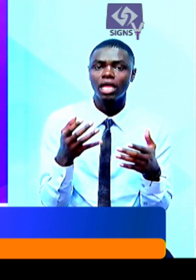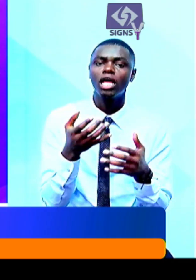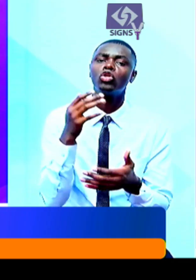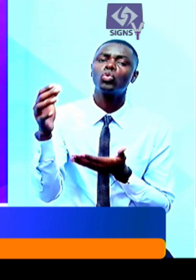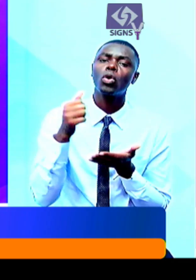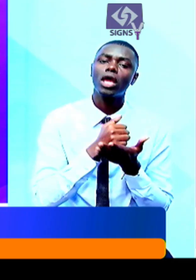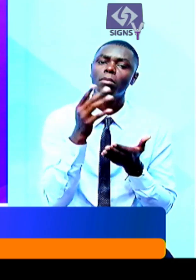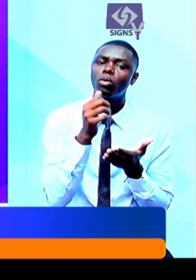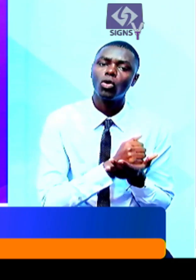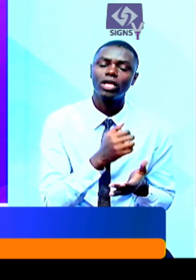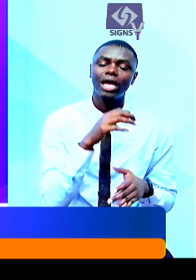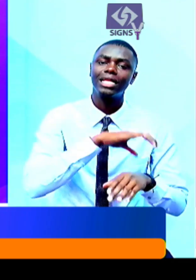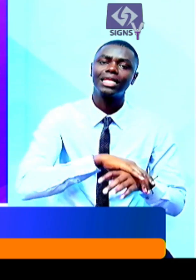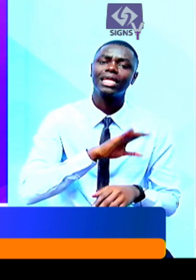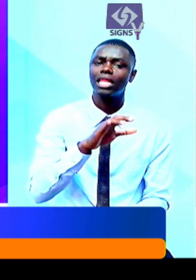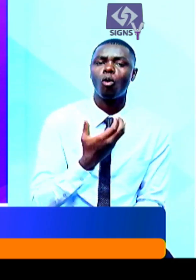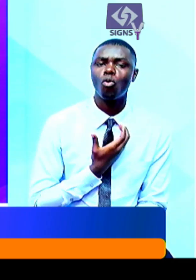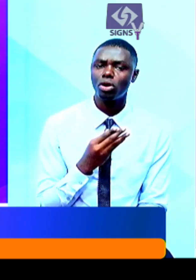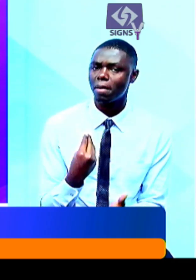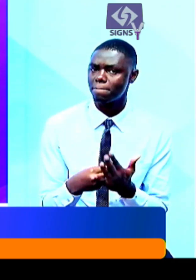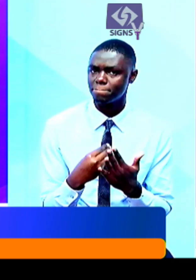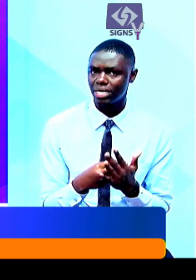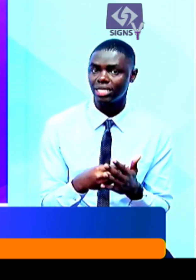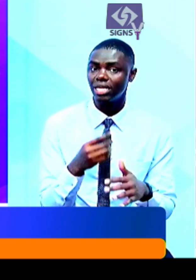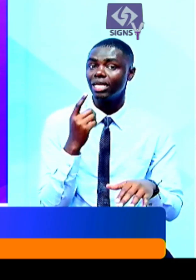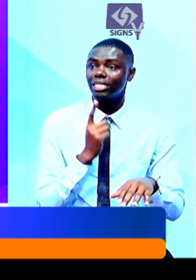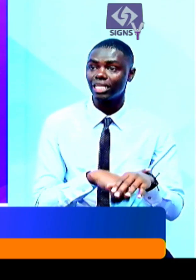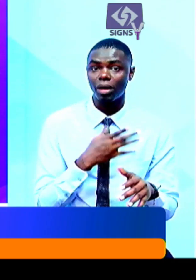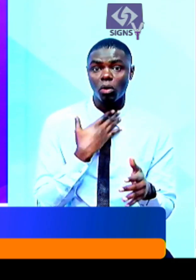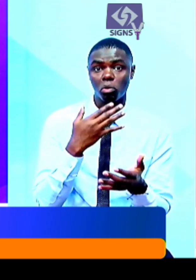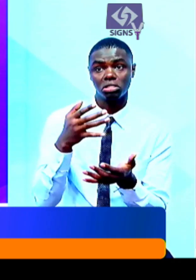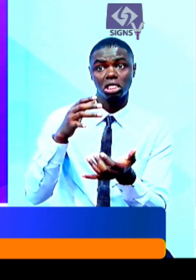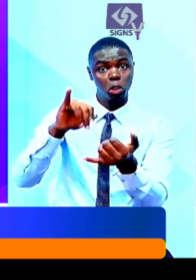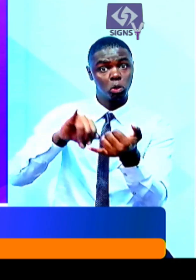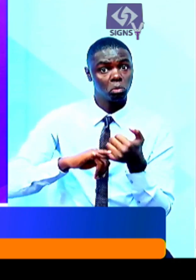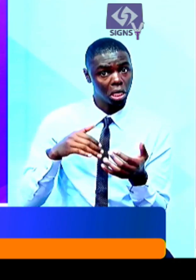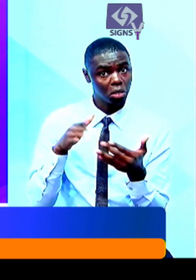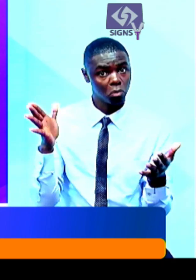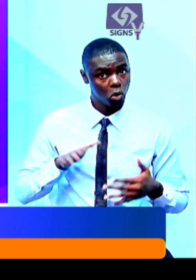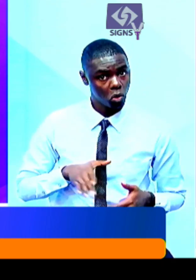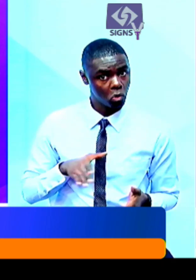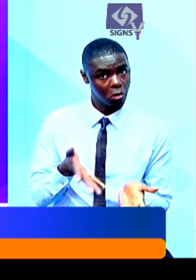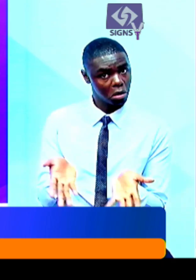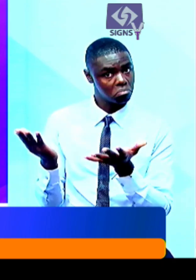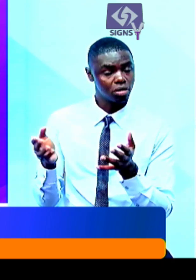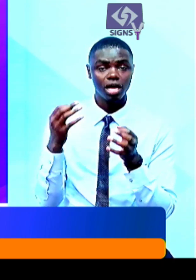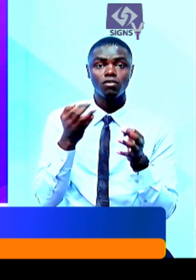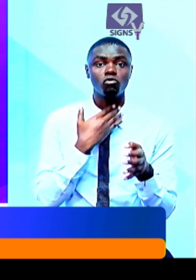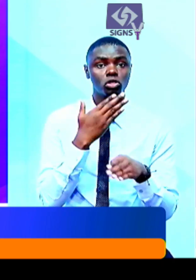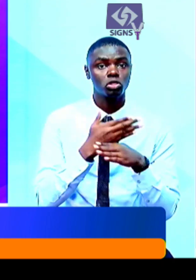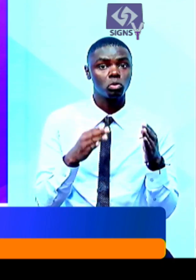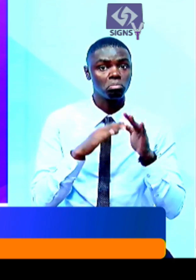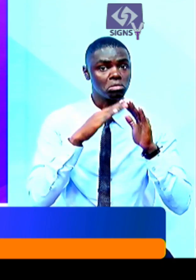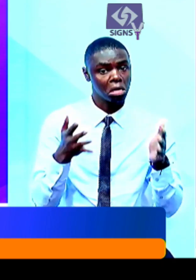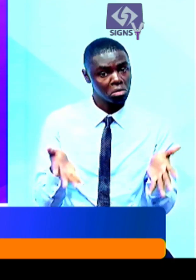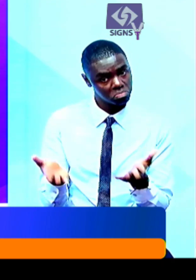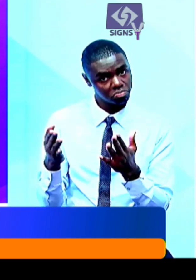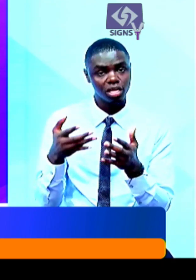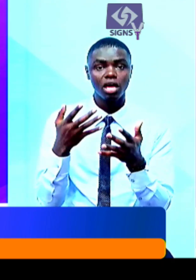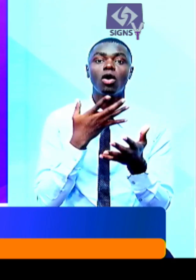them, to earn their own money. Then whether you want to marry more women, do what you want. You want to build a house, build a house. You want to drink